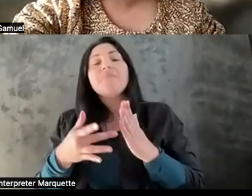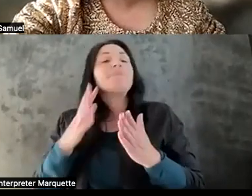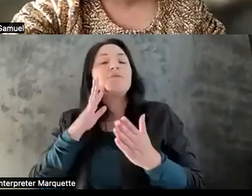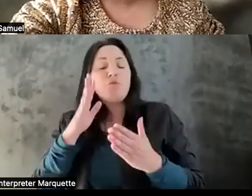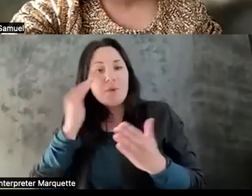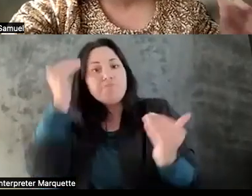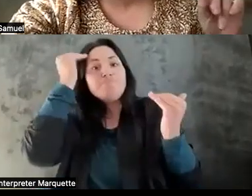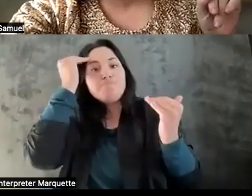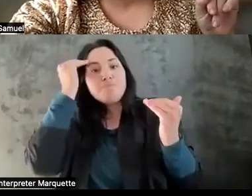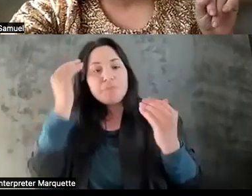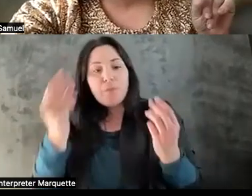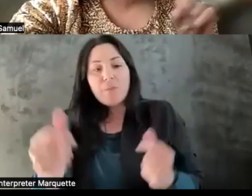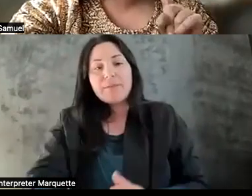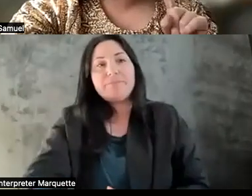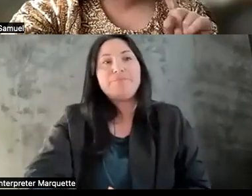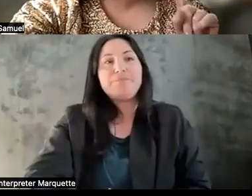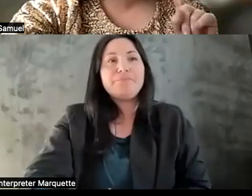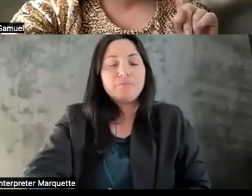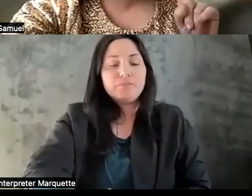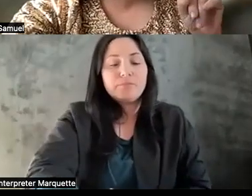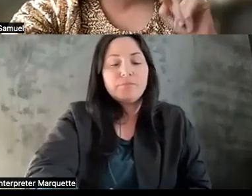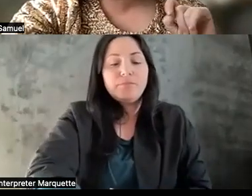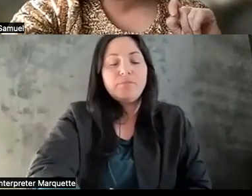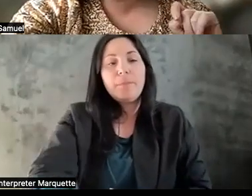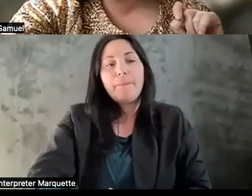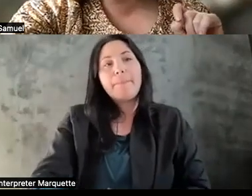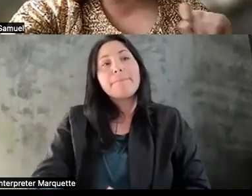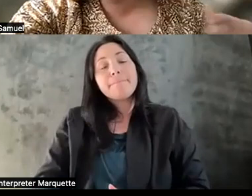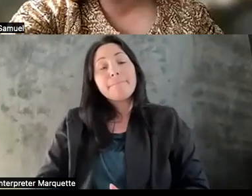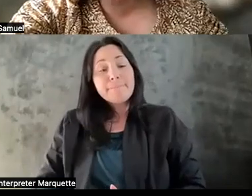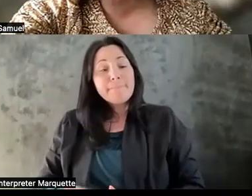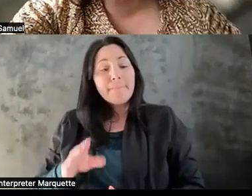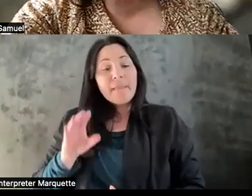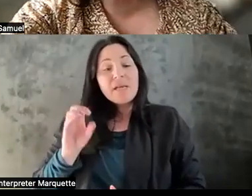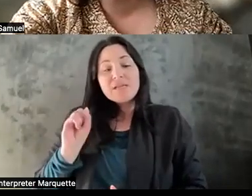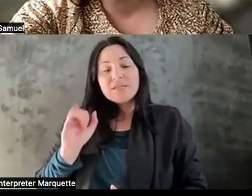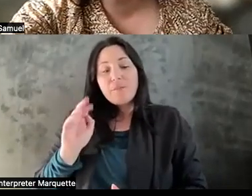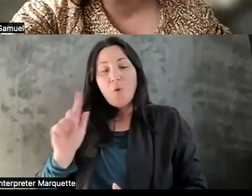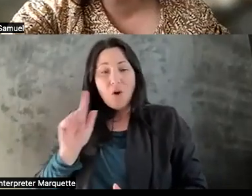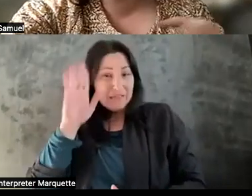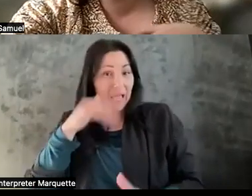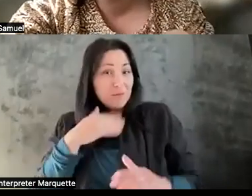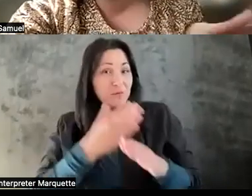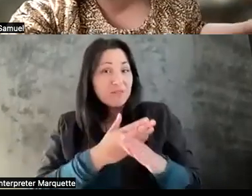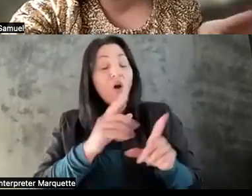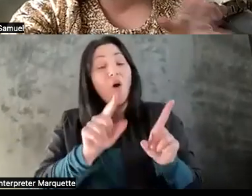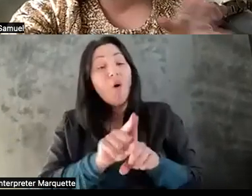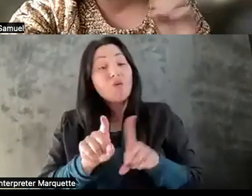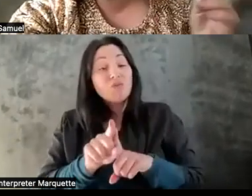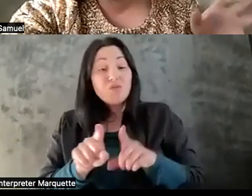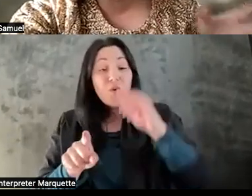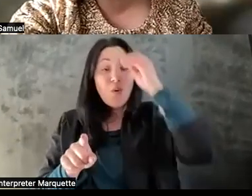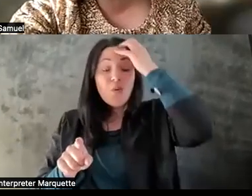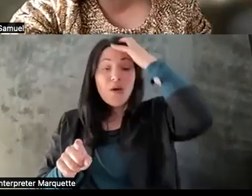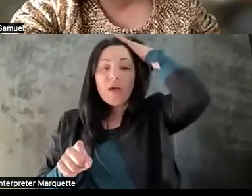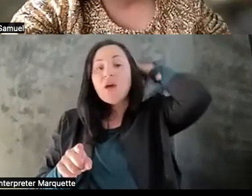allergy. I can jump in there really quickly, Principal Bowders. It's also good when you're